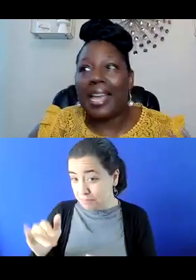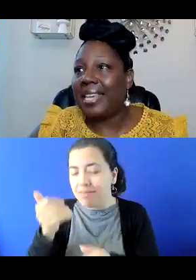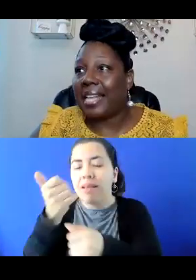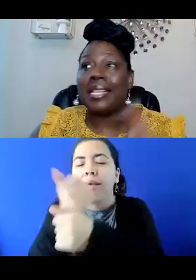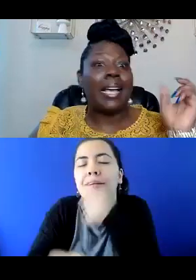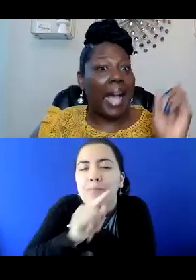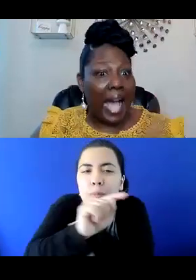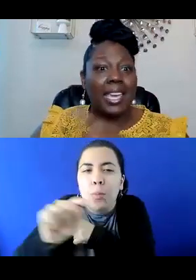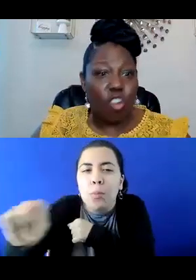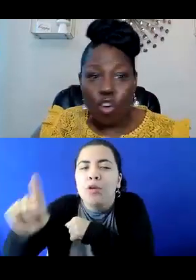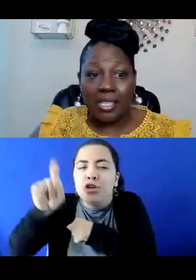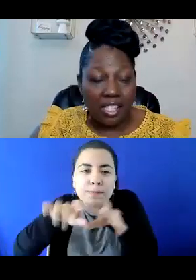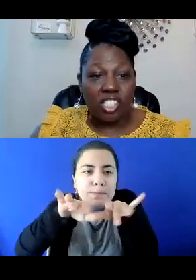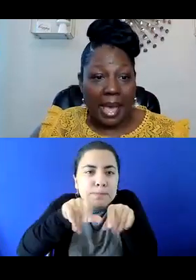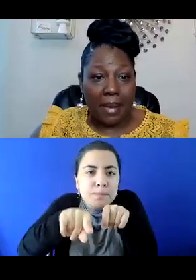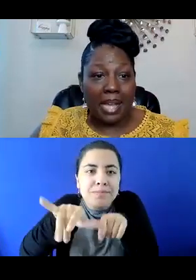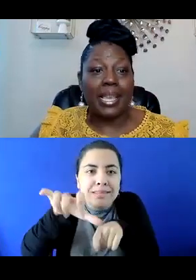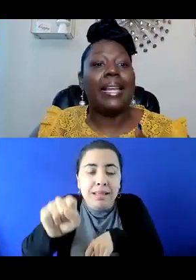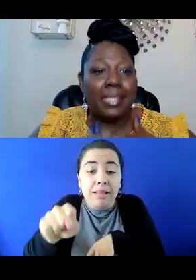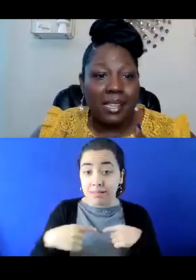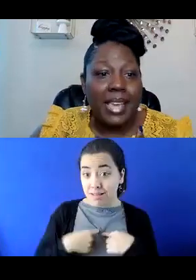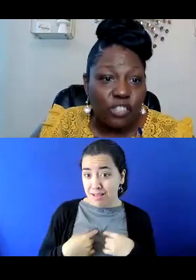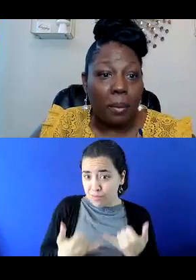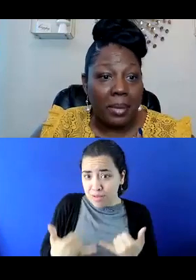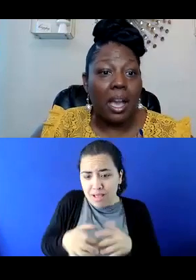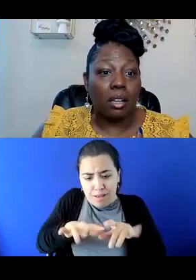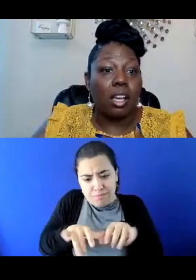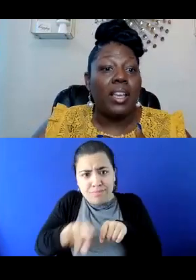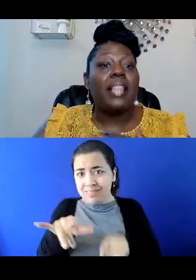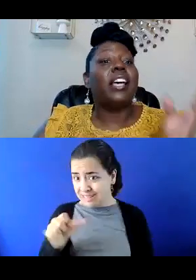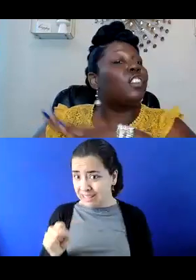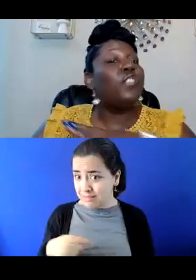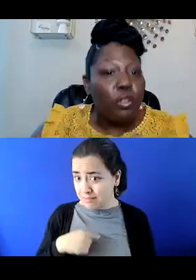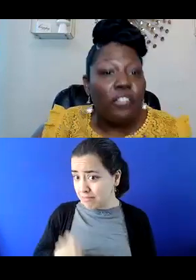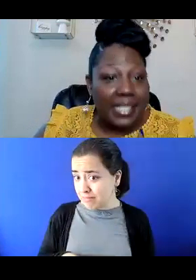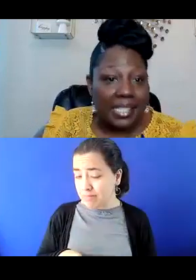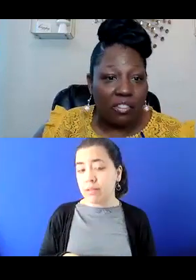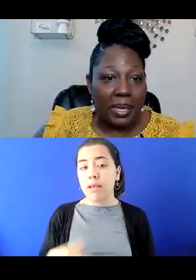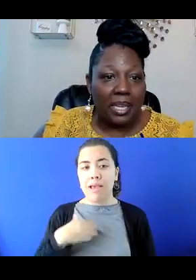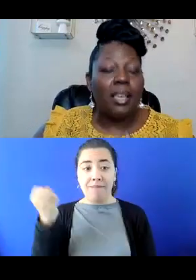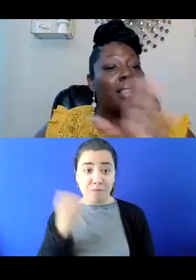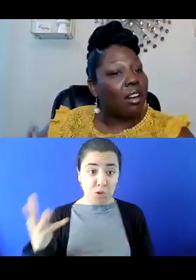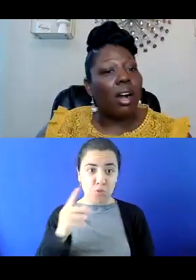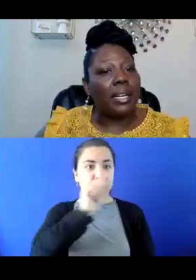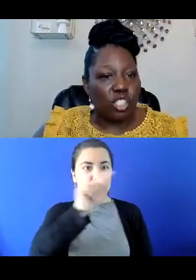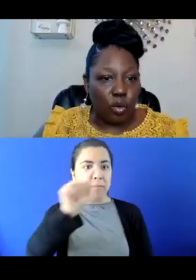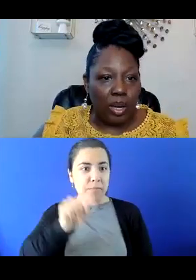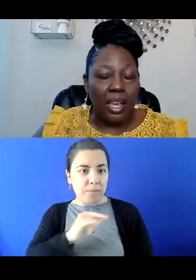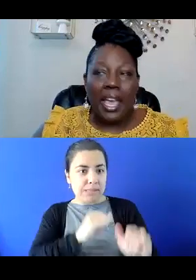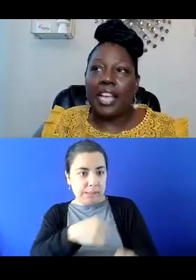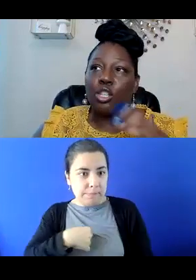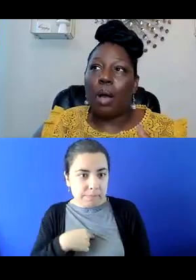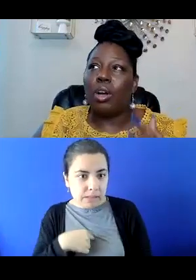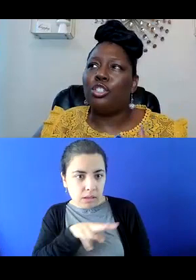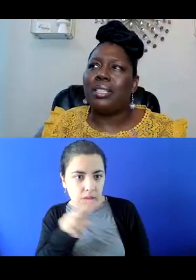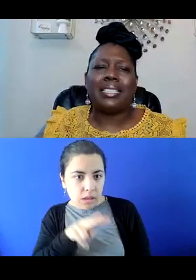and said yes. I can go into this chat box and it's a yes for me also. There's a few faces of me that are on this screen.